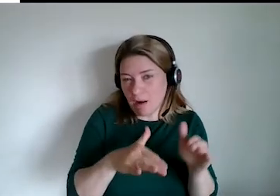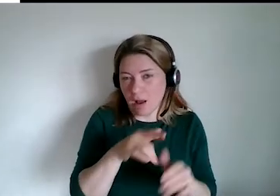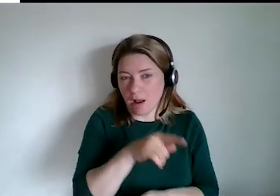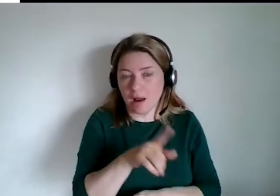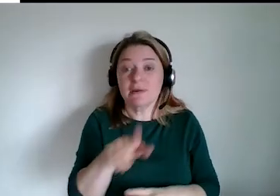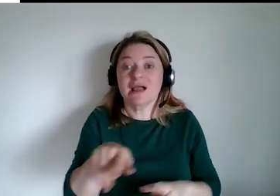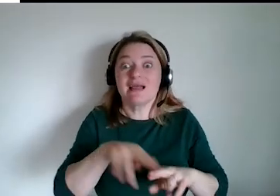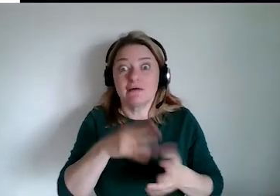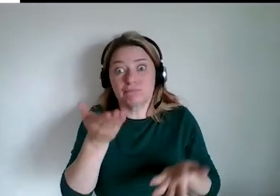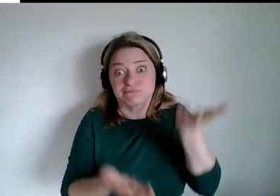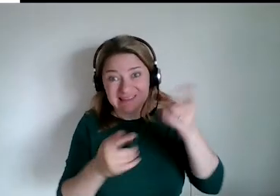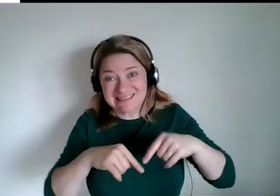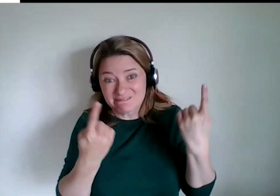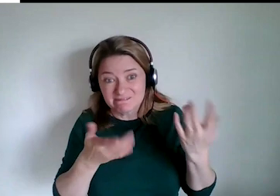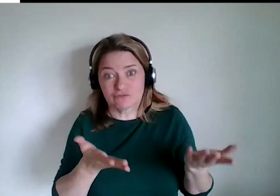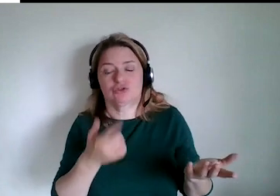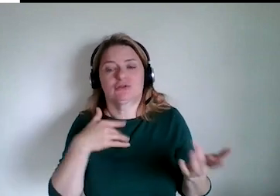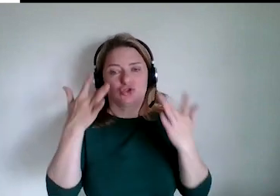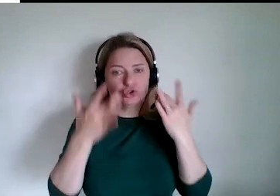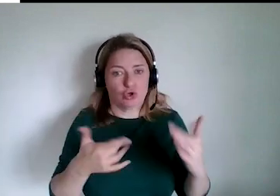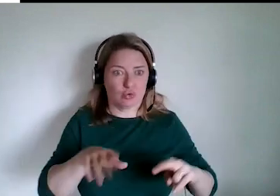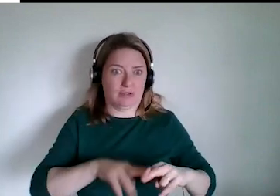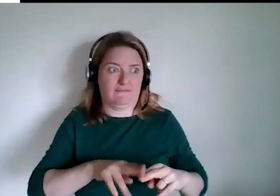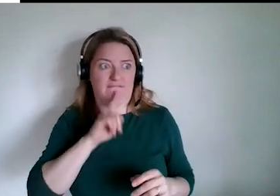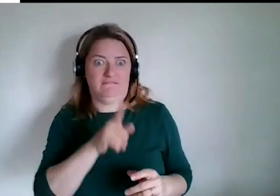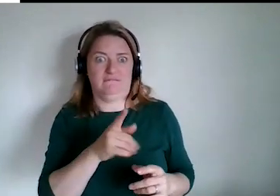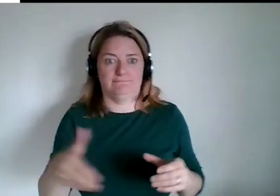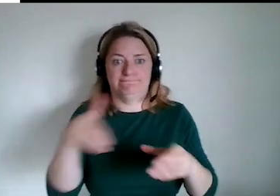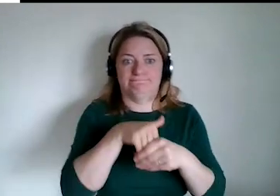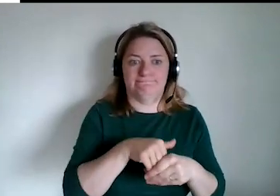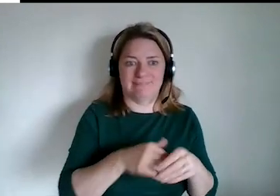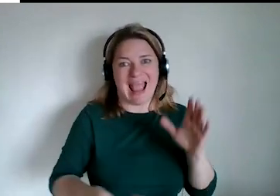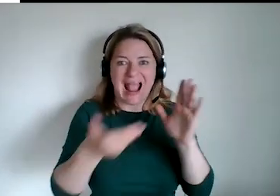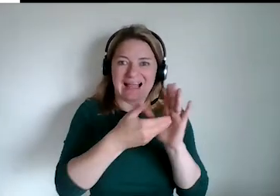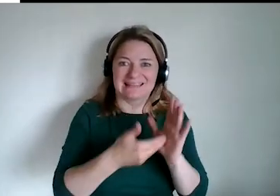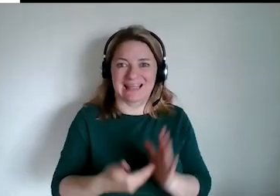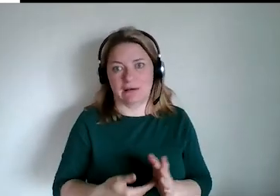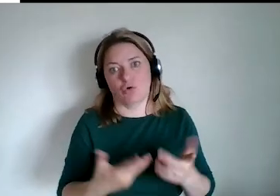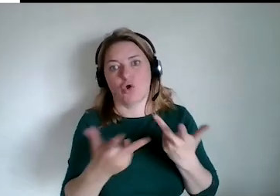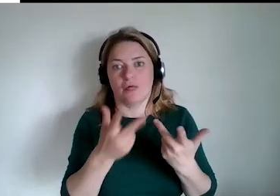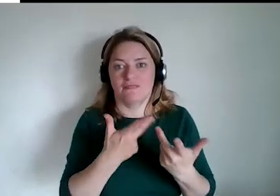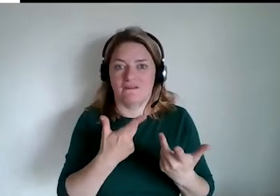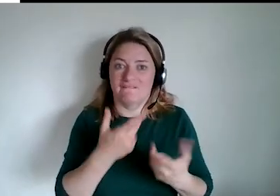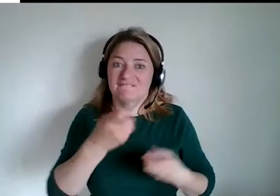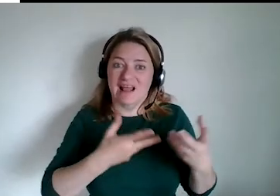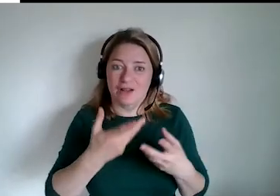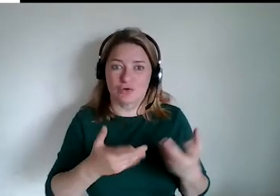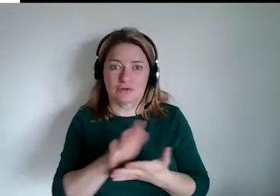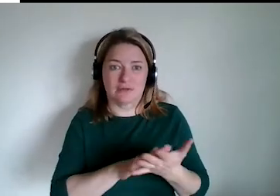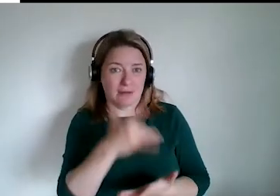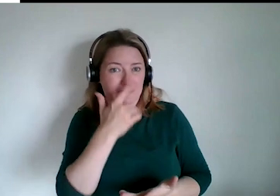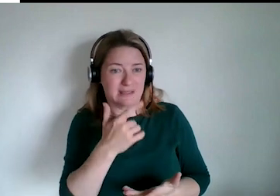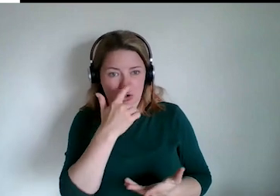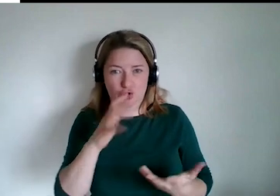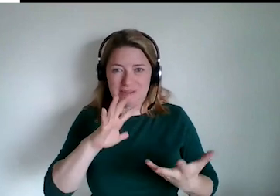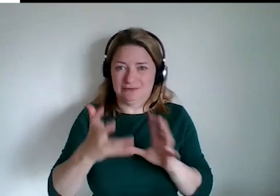were different, it raises questions about whether by putting in values that were missing, you've actually got sort of distorted results because